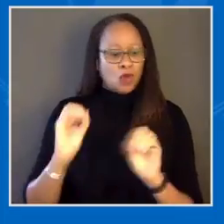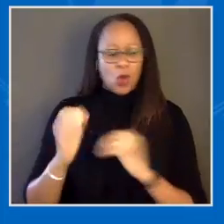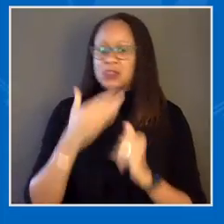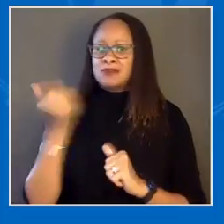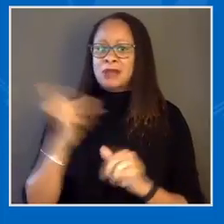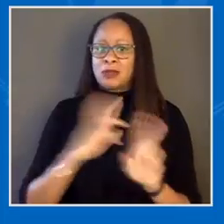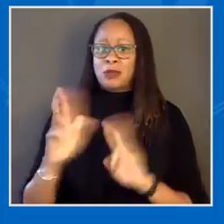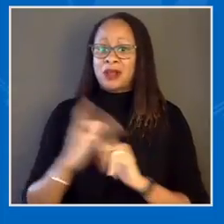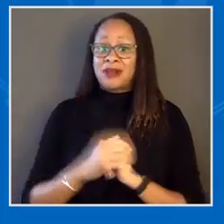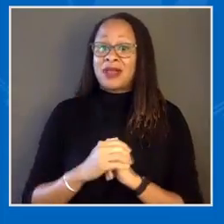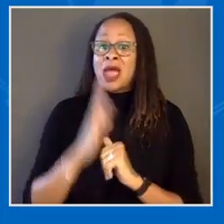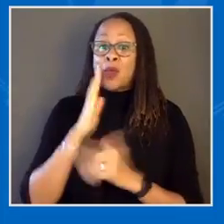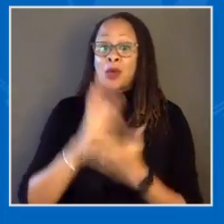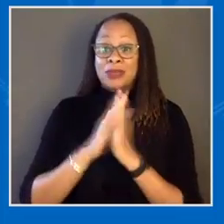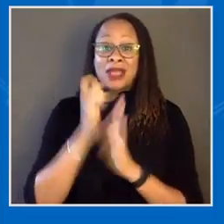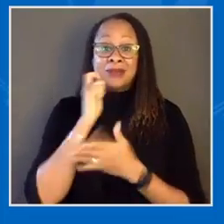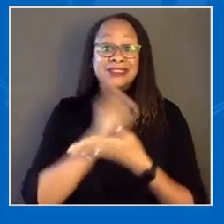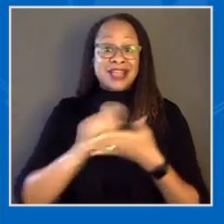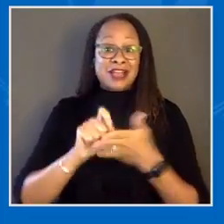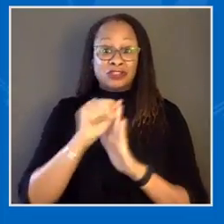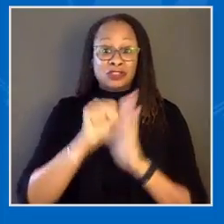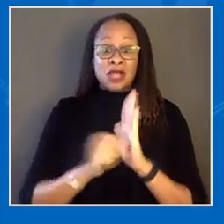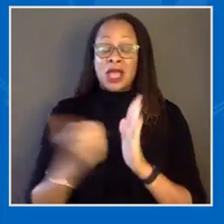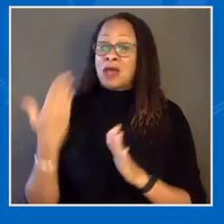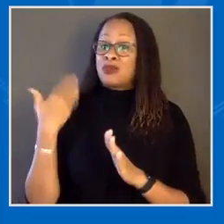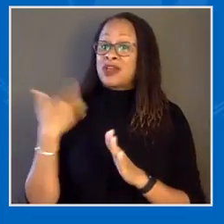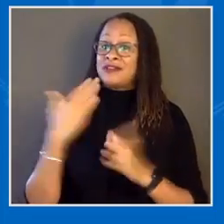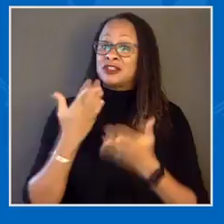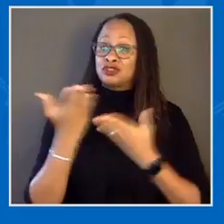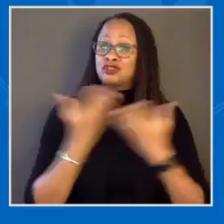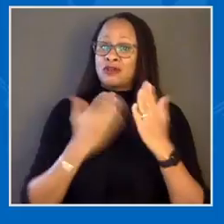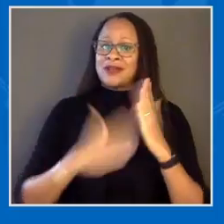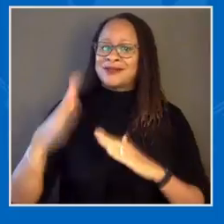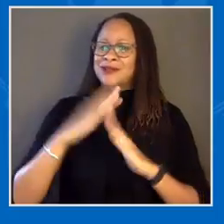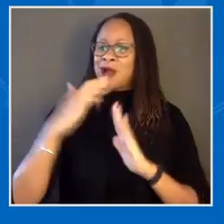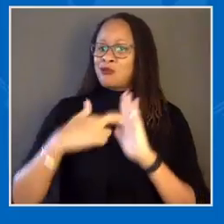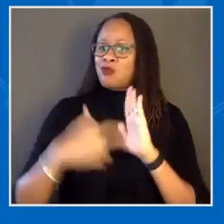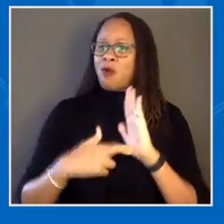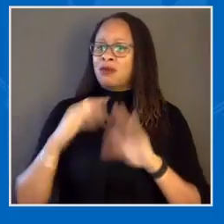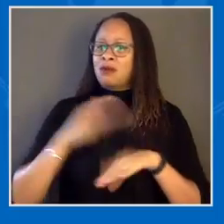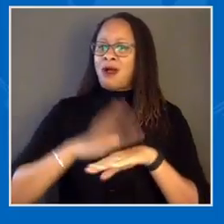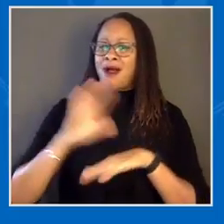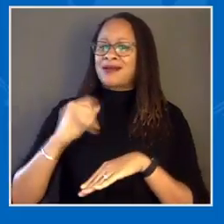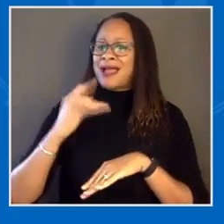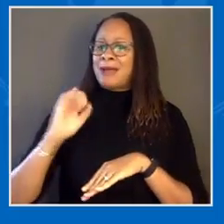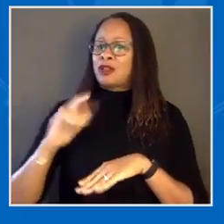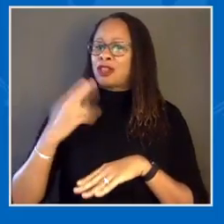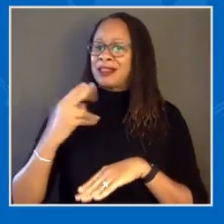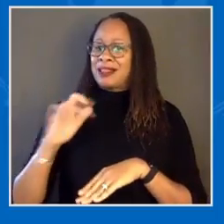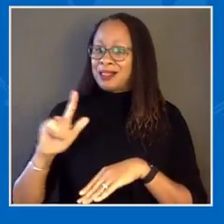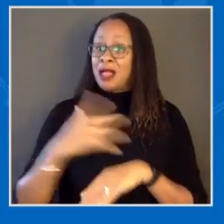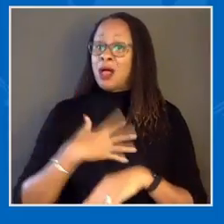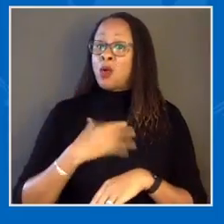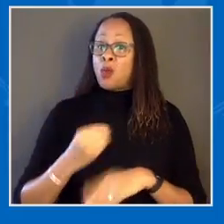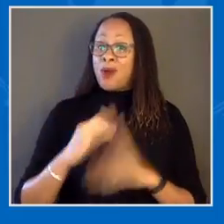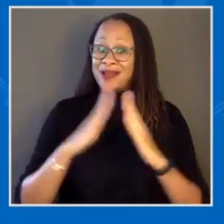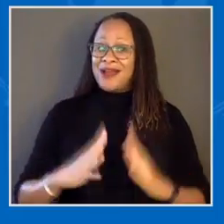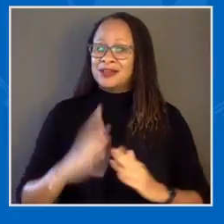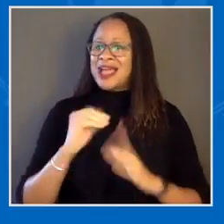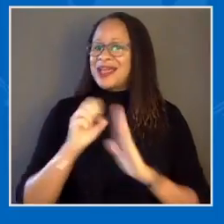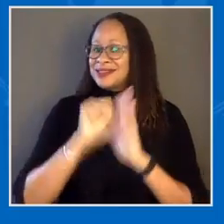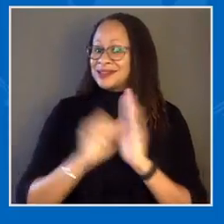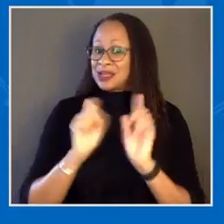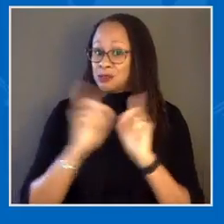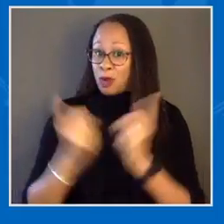be the Secretary of State who previously served in top roles on Capitol Hill, in the White House, and in the State Department.